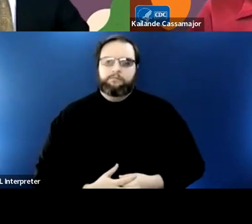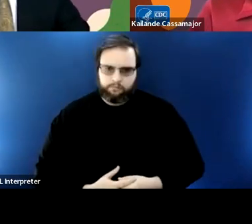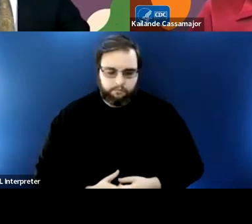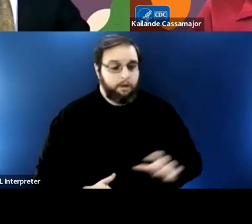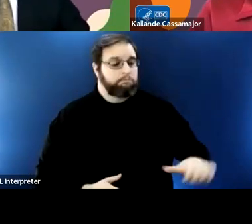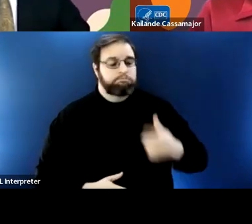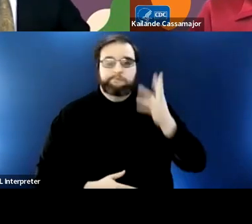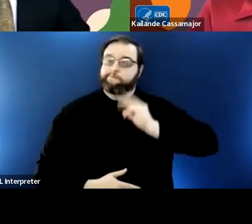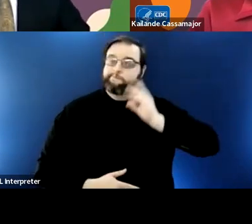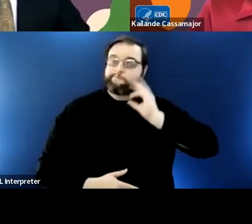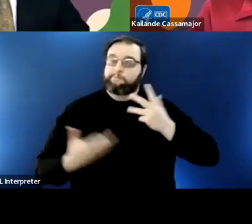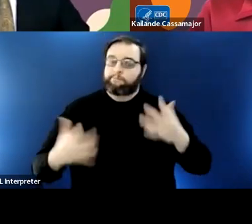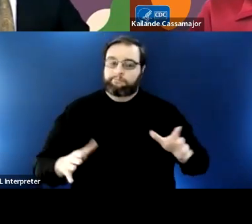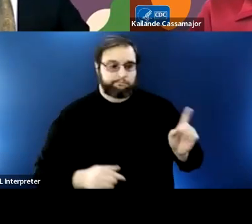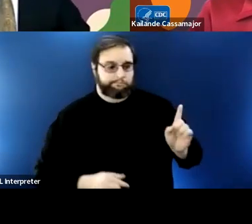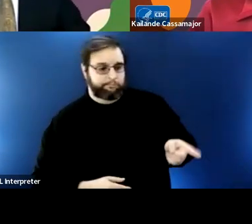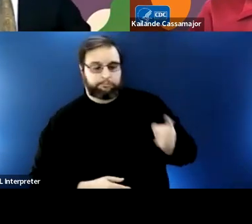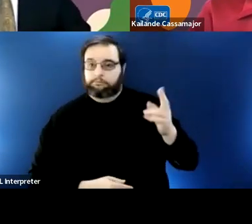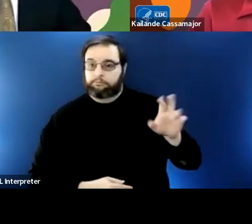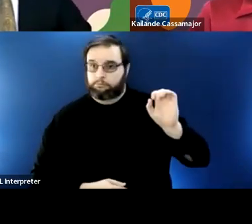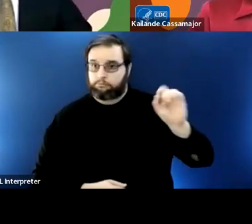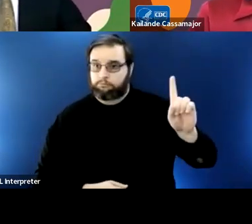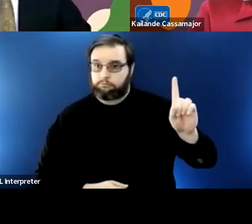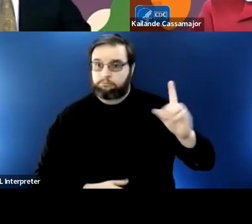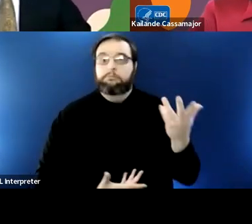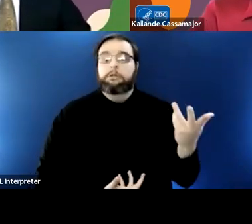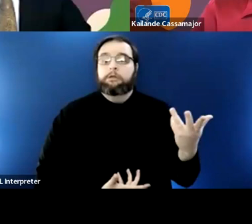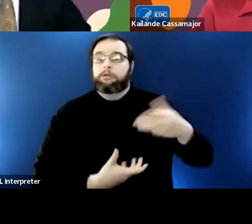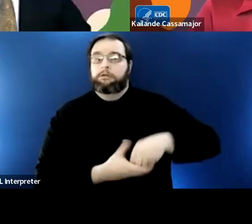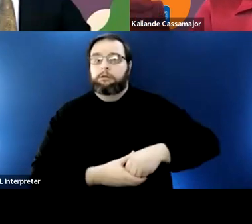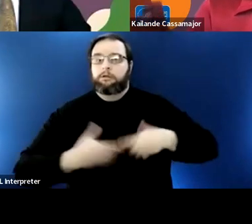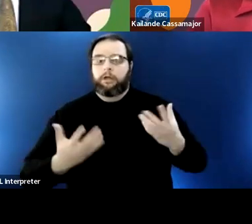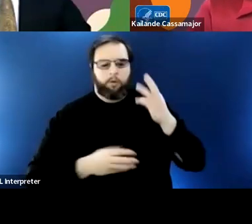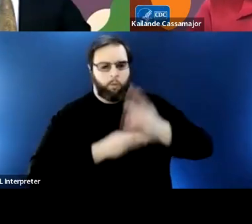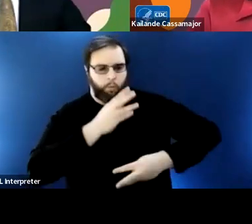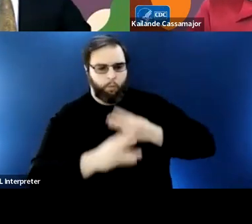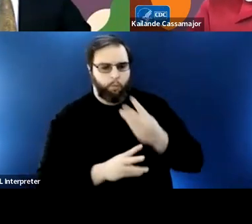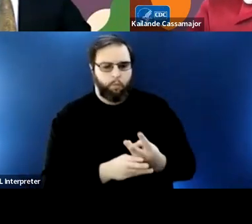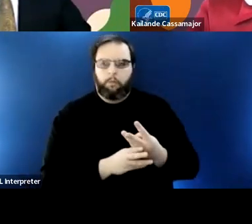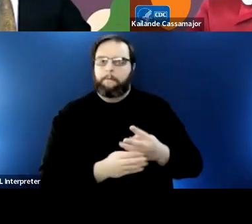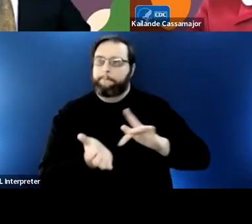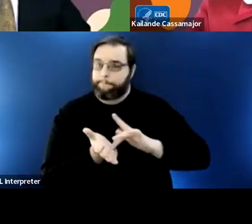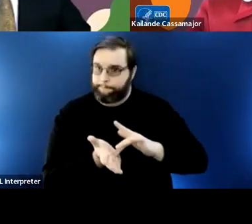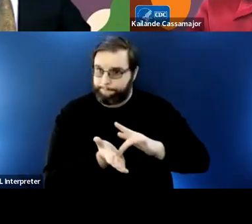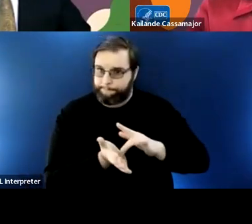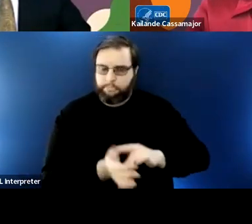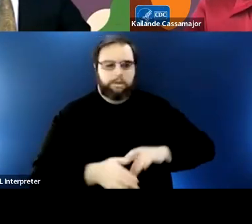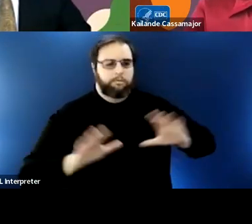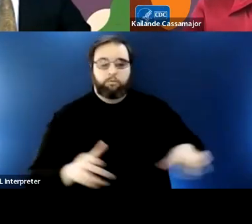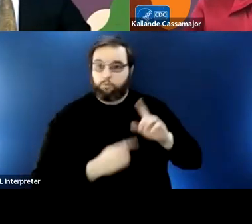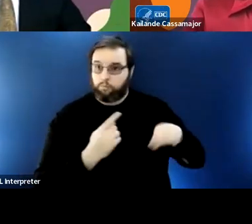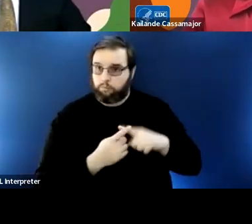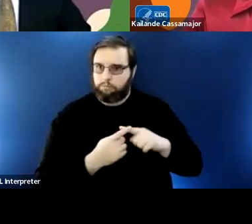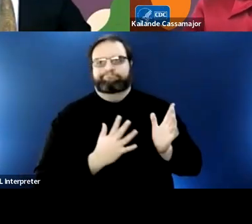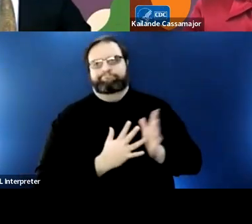Another experience that I had at Howard was being involved in GlobeMed for a brief time when I was in, during my freshman year, and